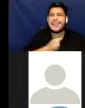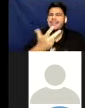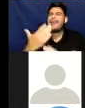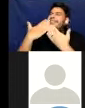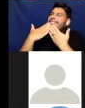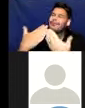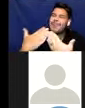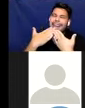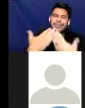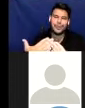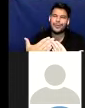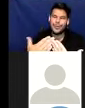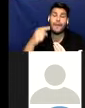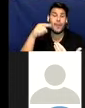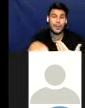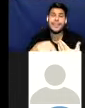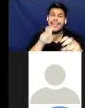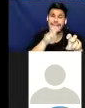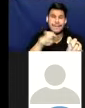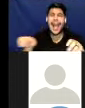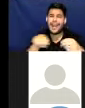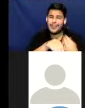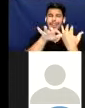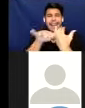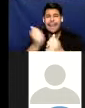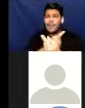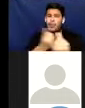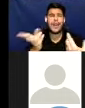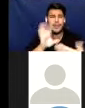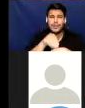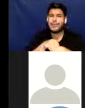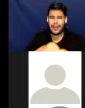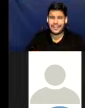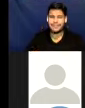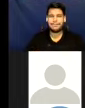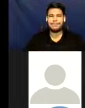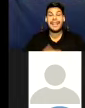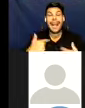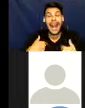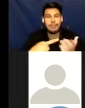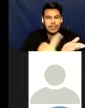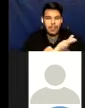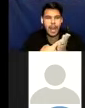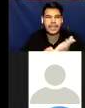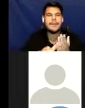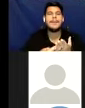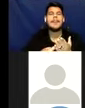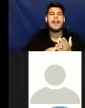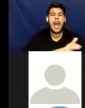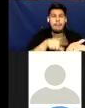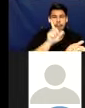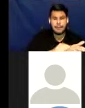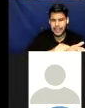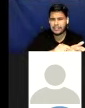gratitude for this panel and everyone who's on it. Um, I'm going to talk about a publication